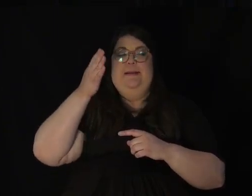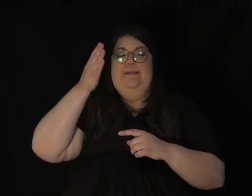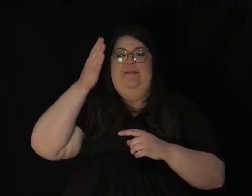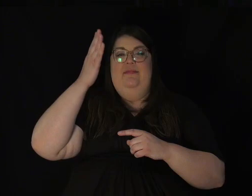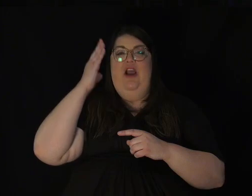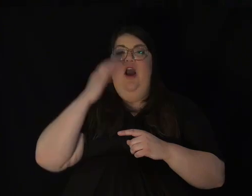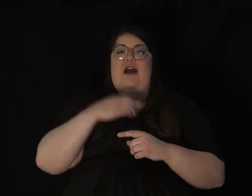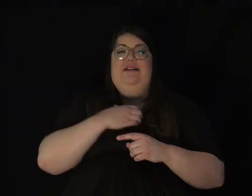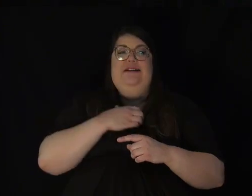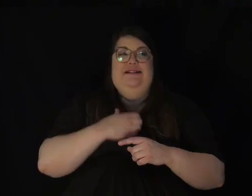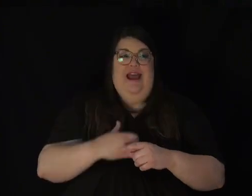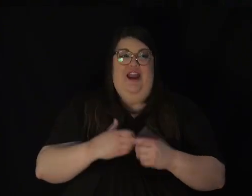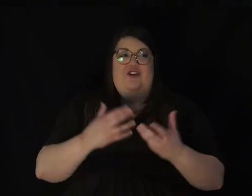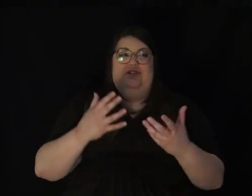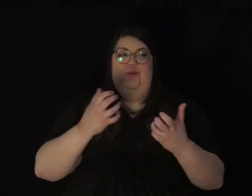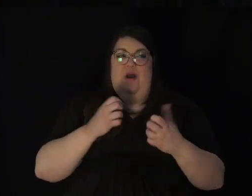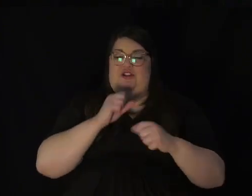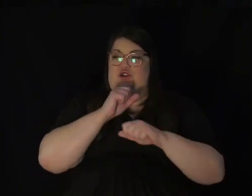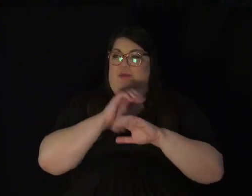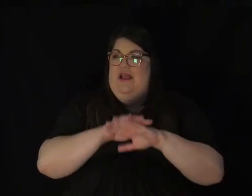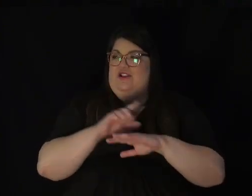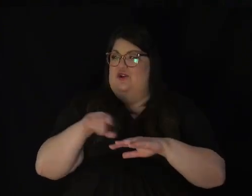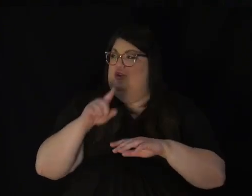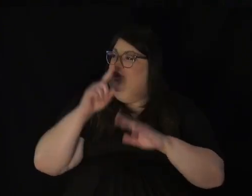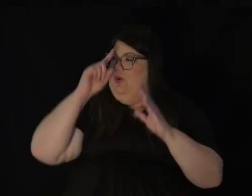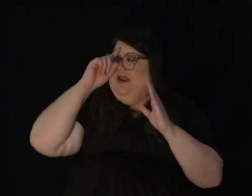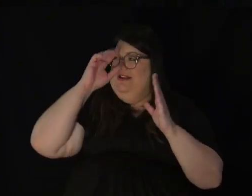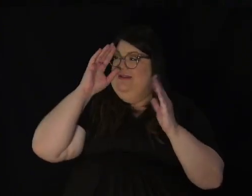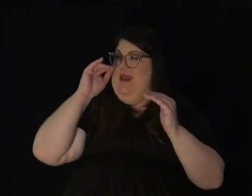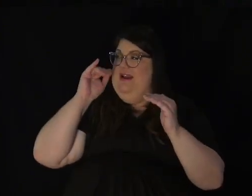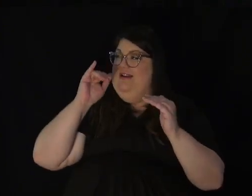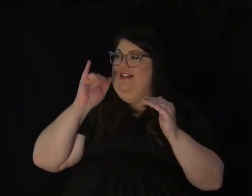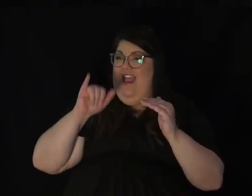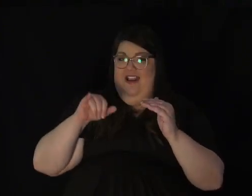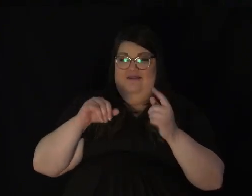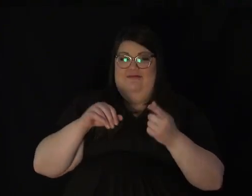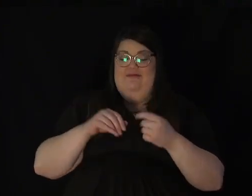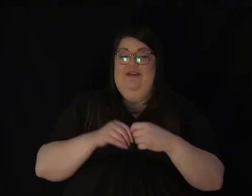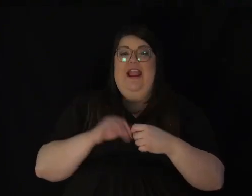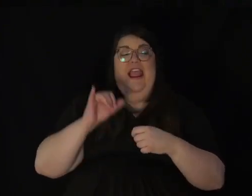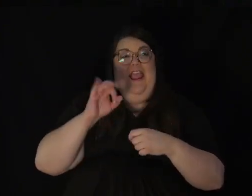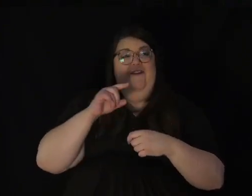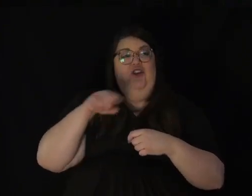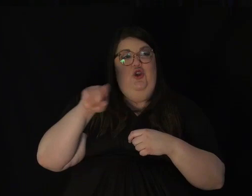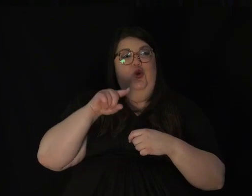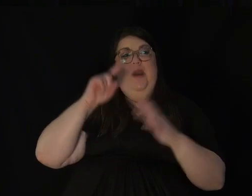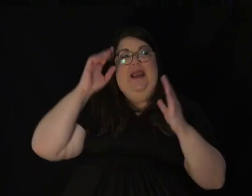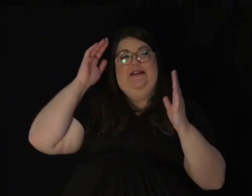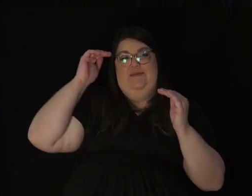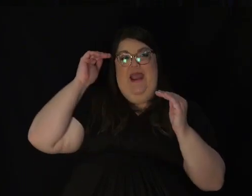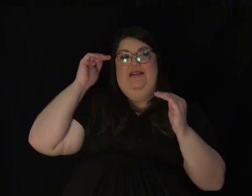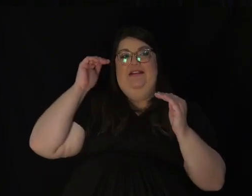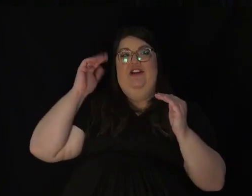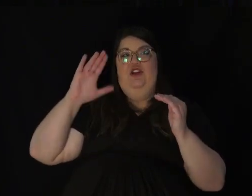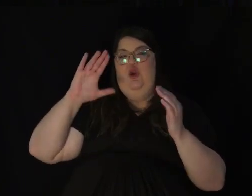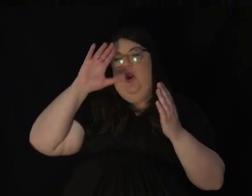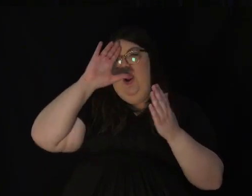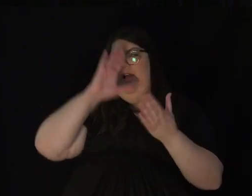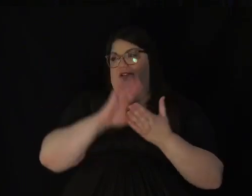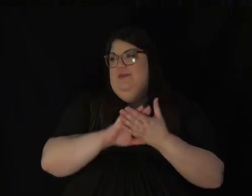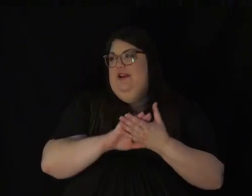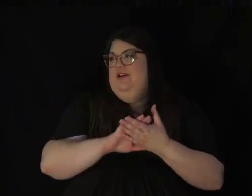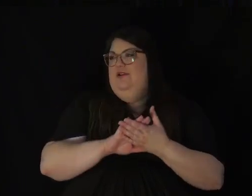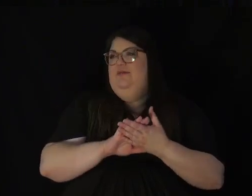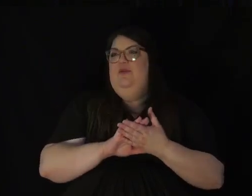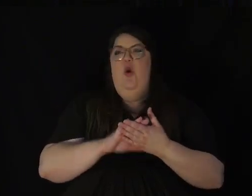to bless you? And do you expect that? You know, if you expect your husband or any